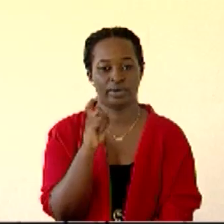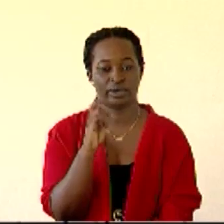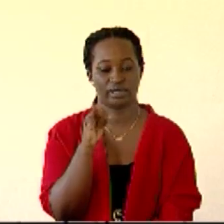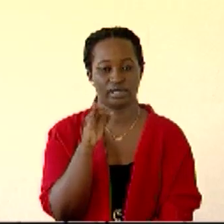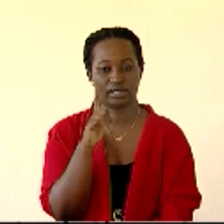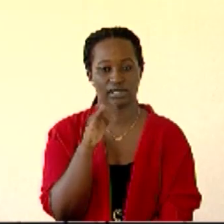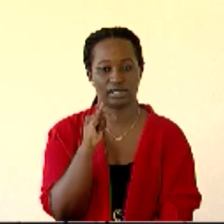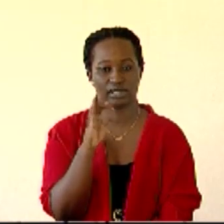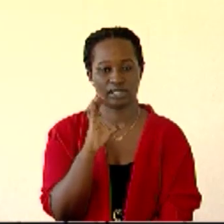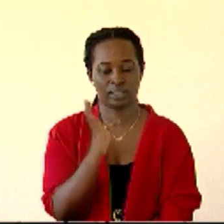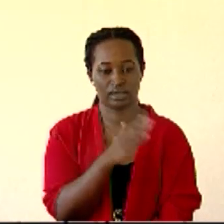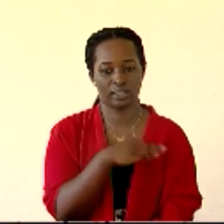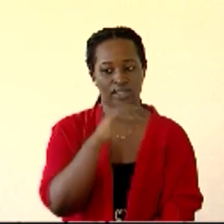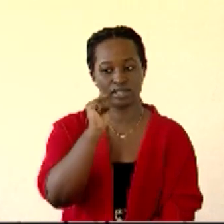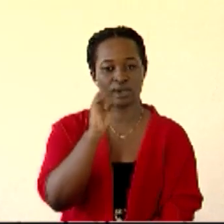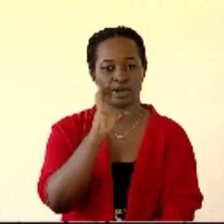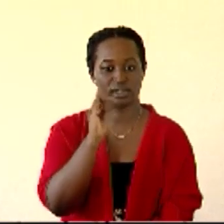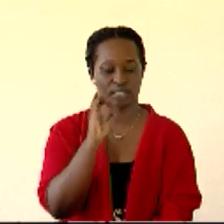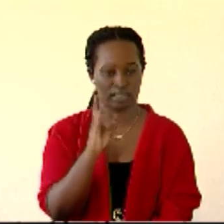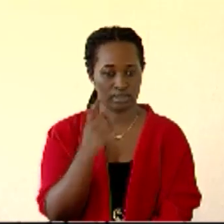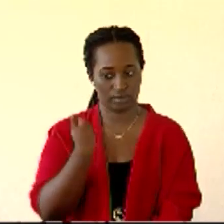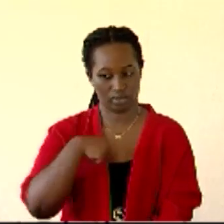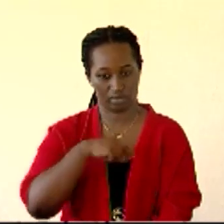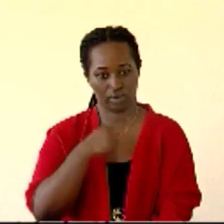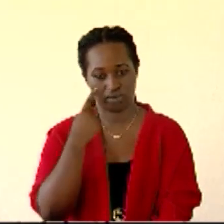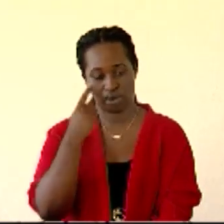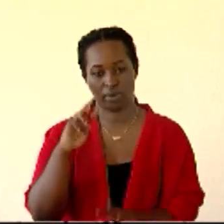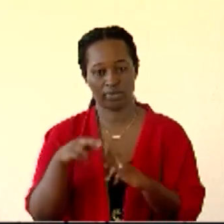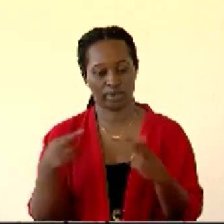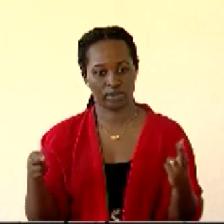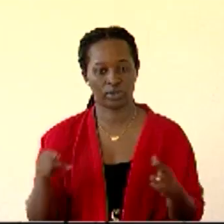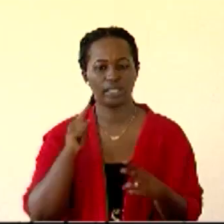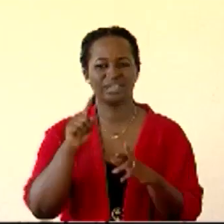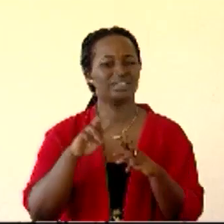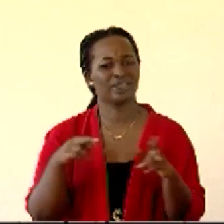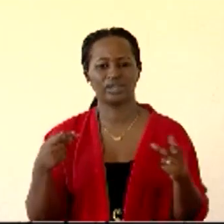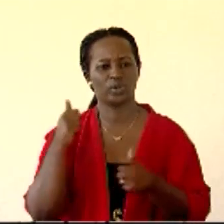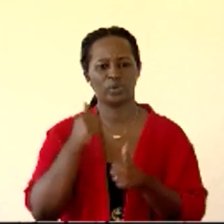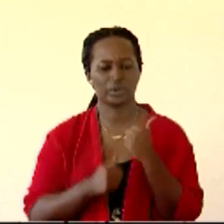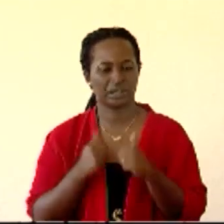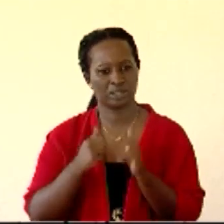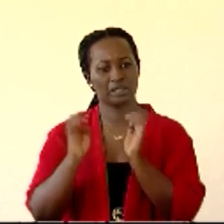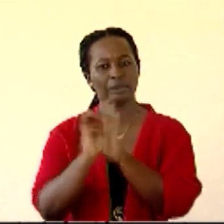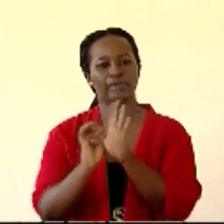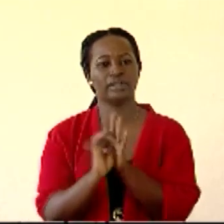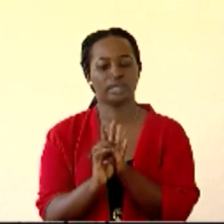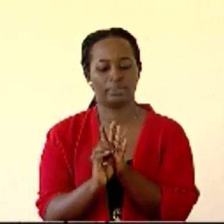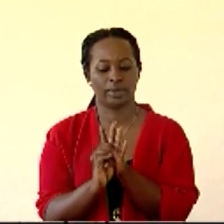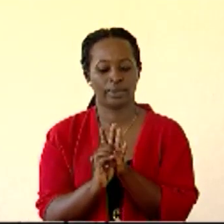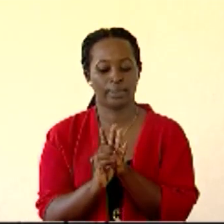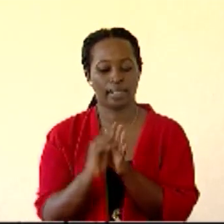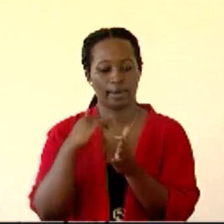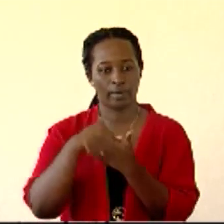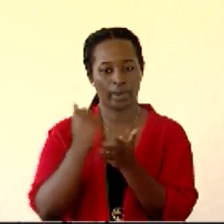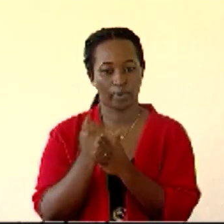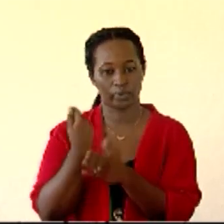the conditions we had seen this reaction? What type of reaction is this? For example, because we had